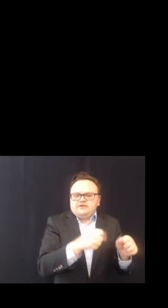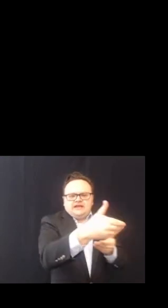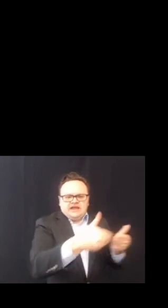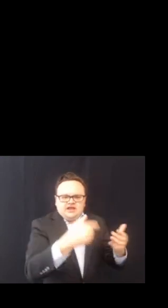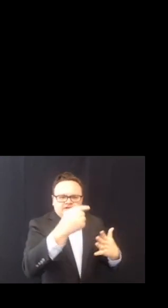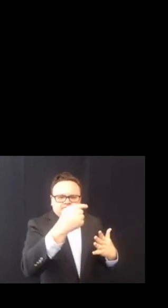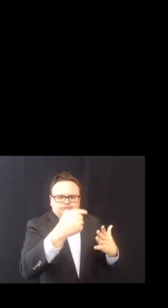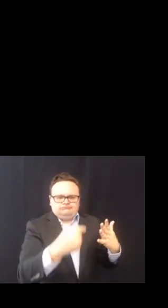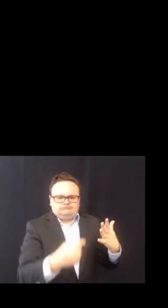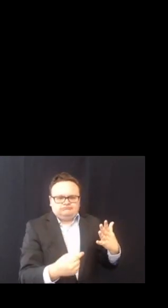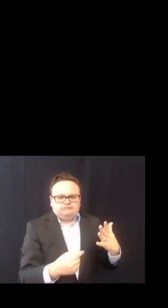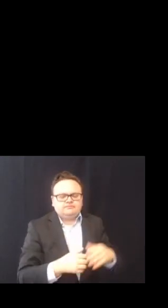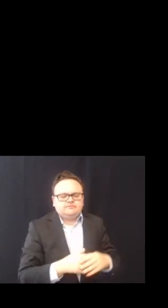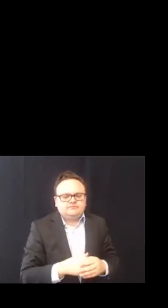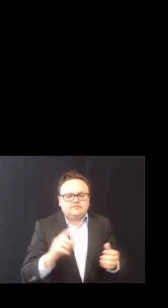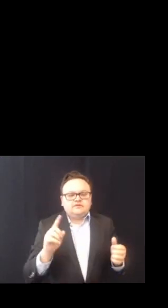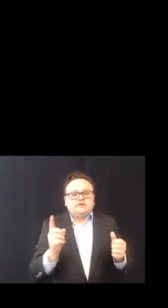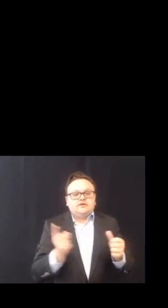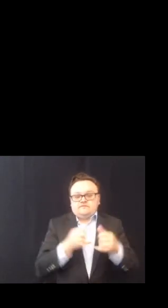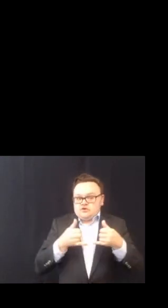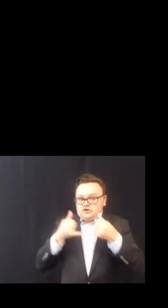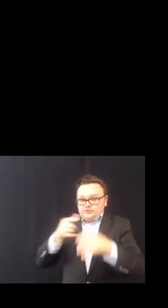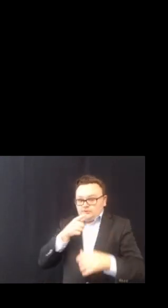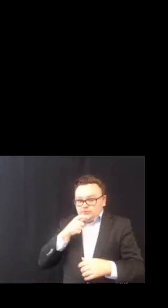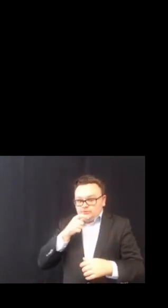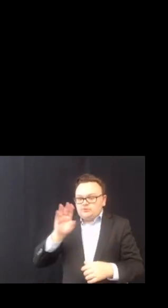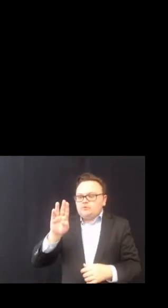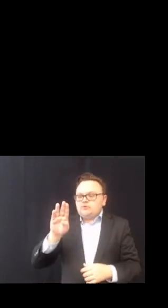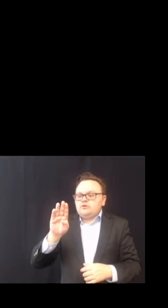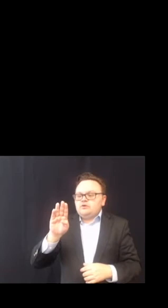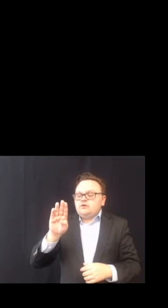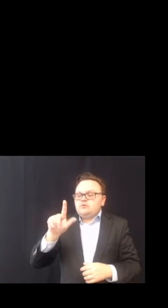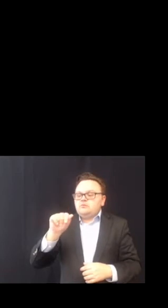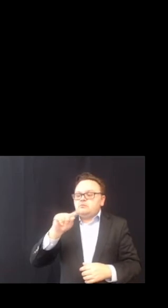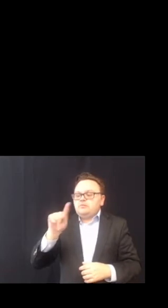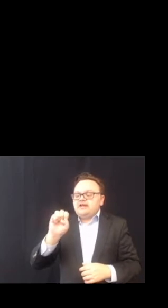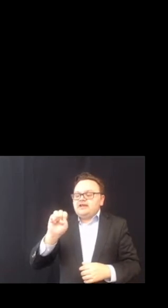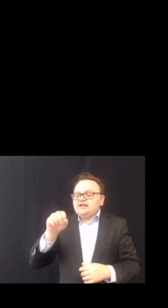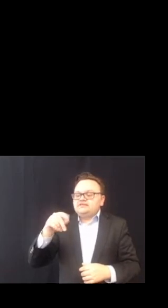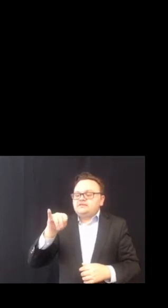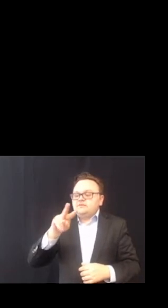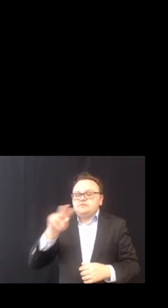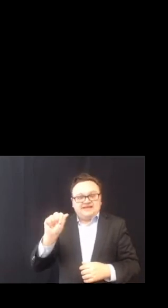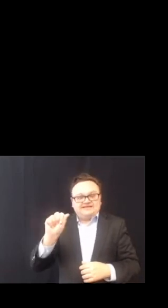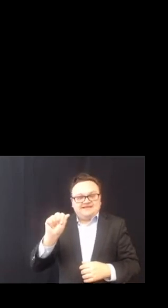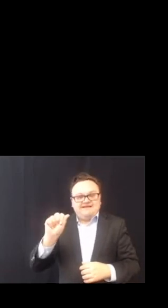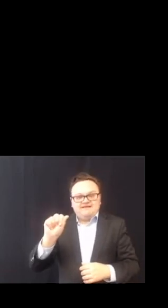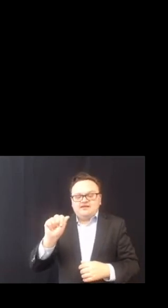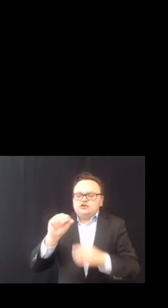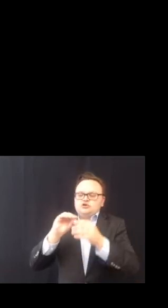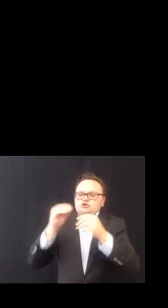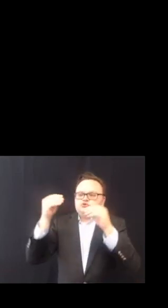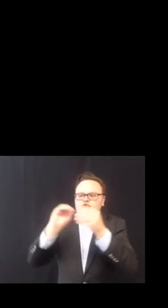award goes to Blaze Pizza Store 1064. This is our first winner. This